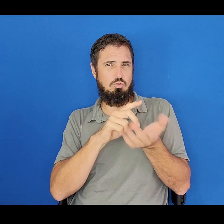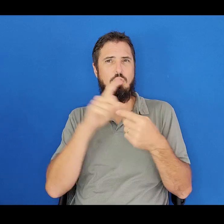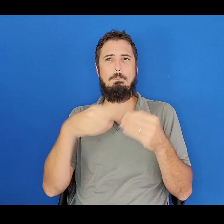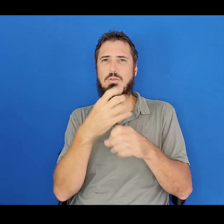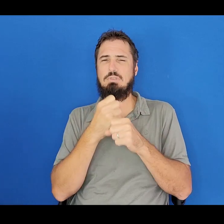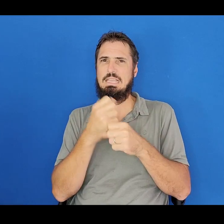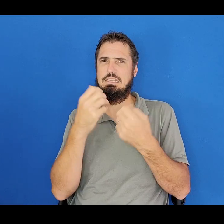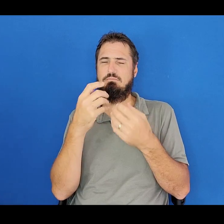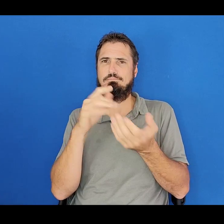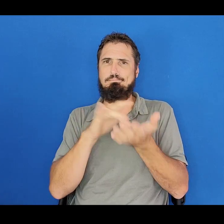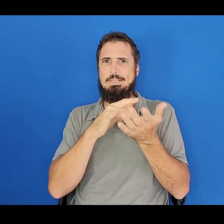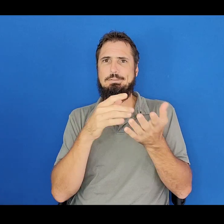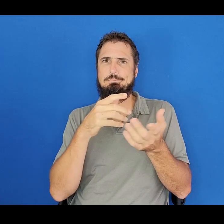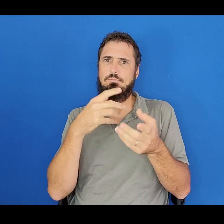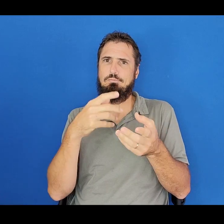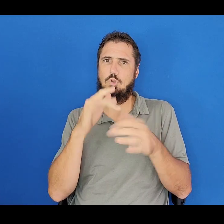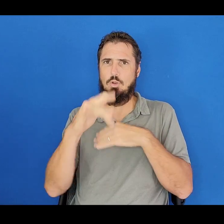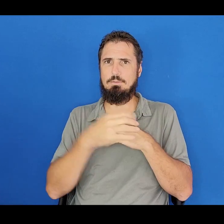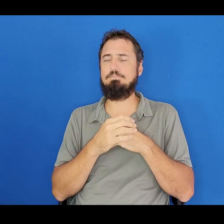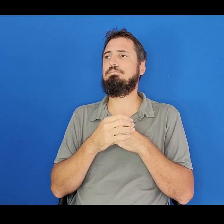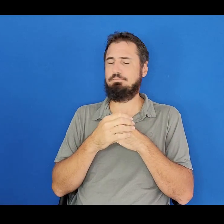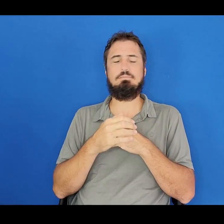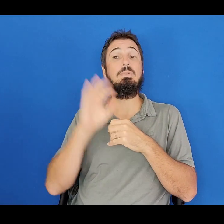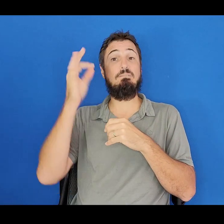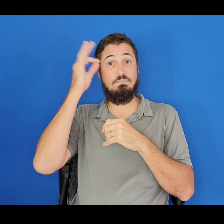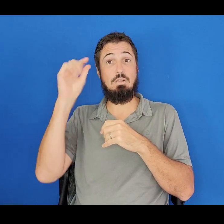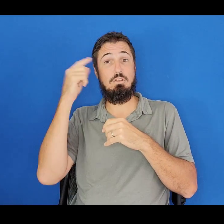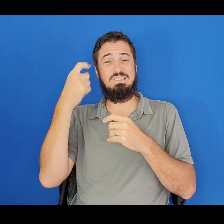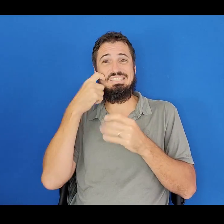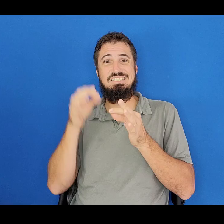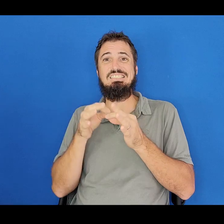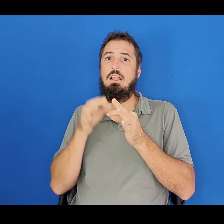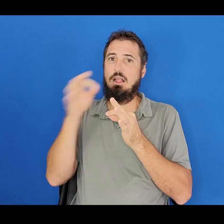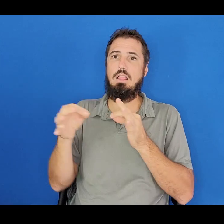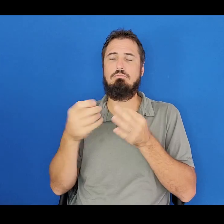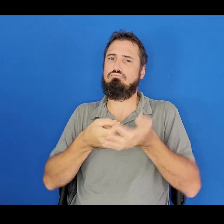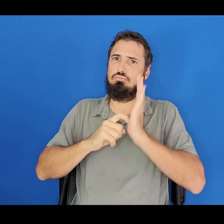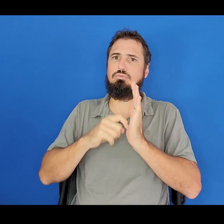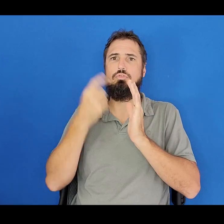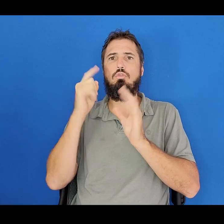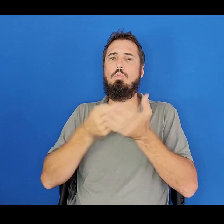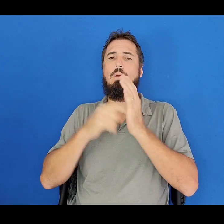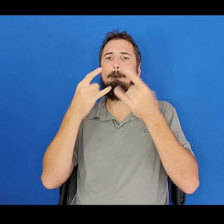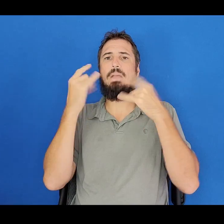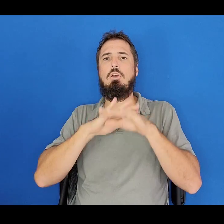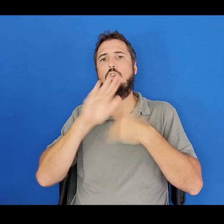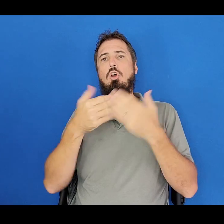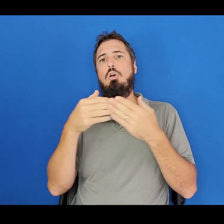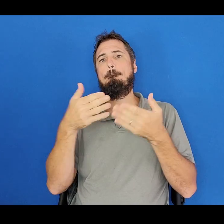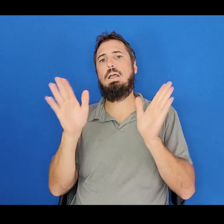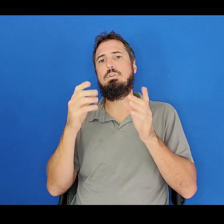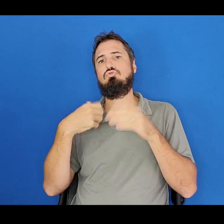treatment. Thanks, Dr. B. The federal government just extended the mandate requiring masks on all public transportation